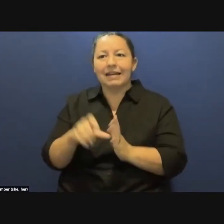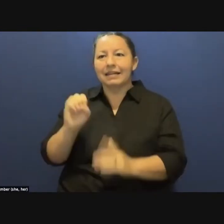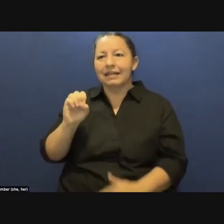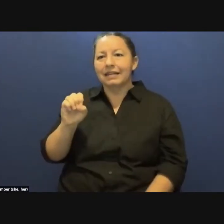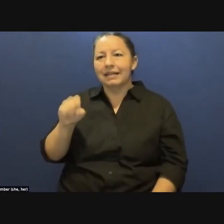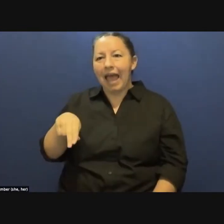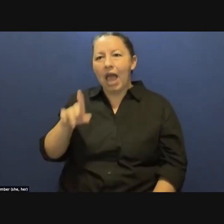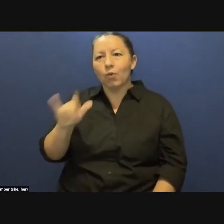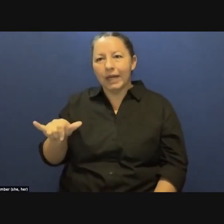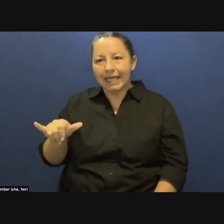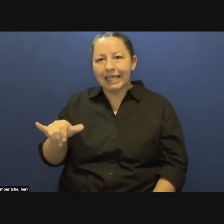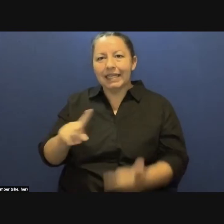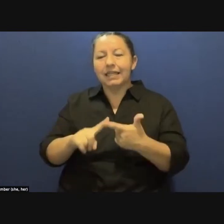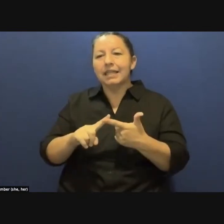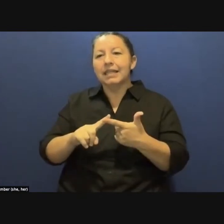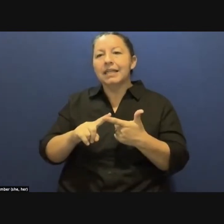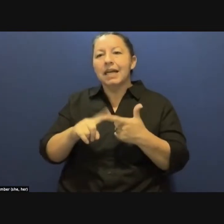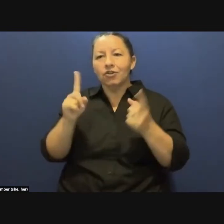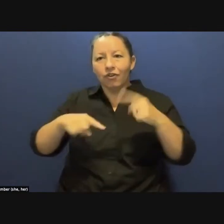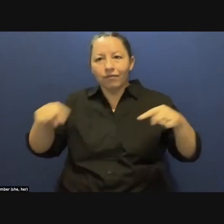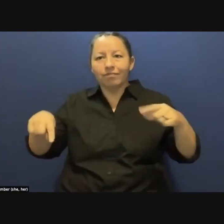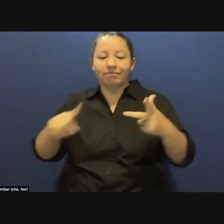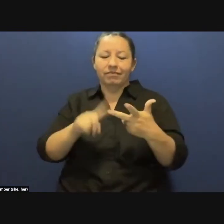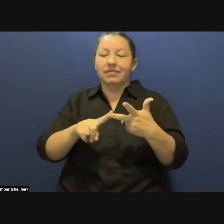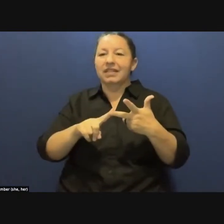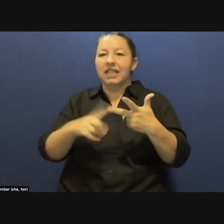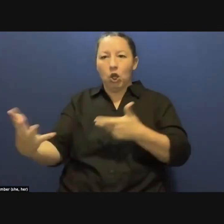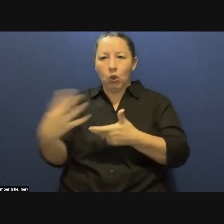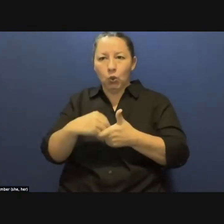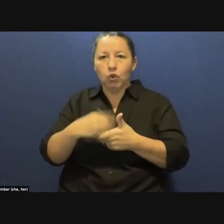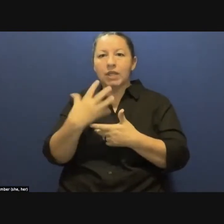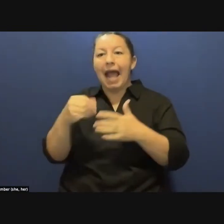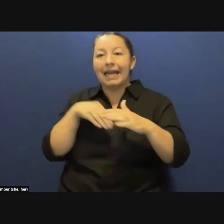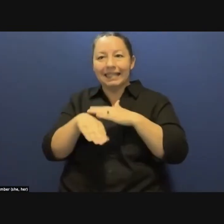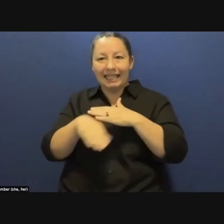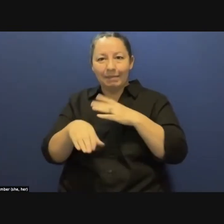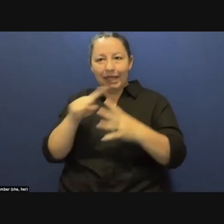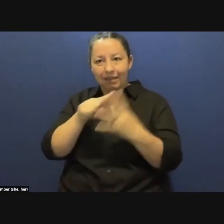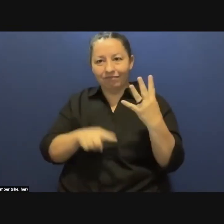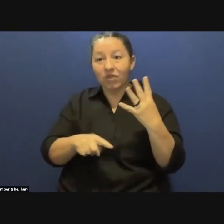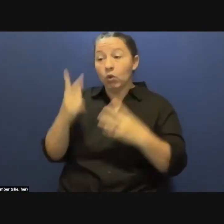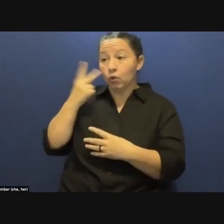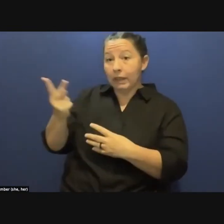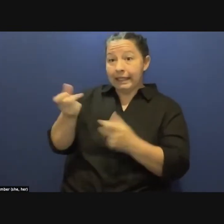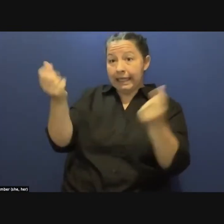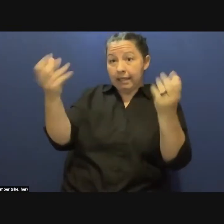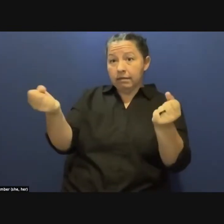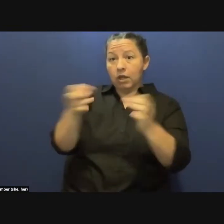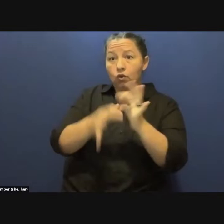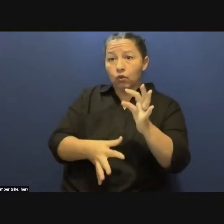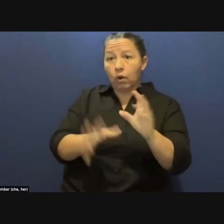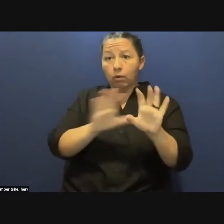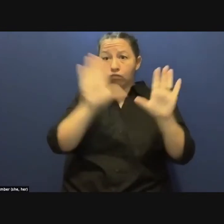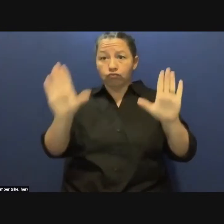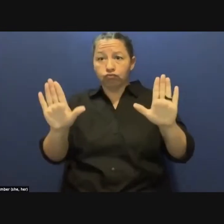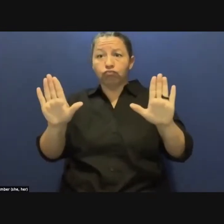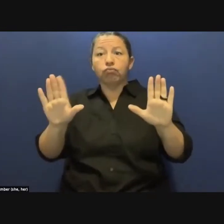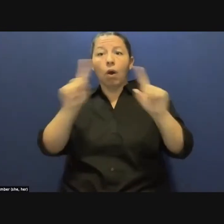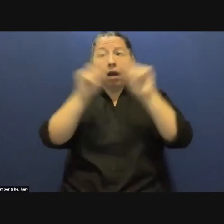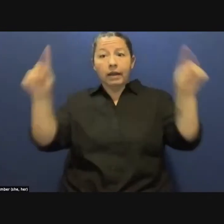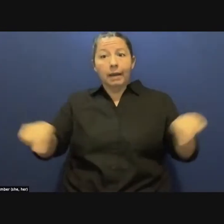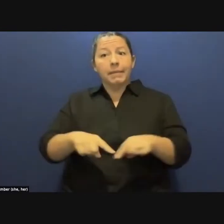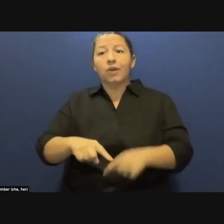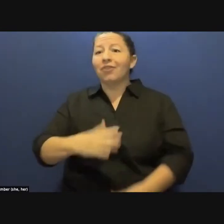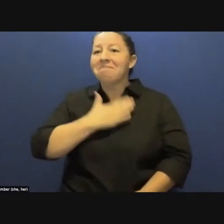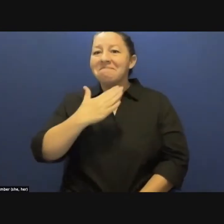diversity, inclusion, and accessibility. And you see an interpreter next to me, which I'm